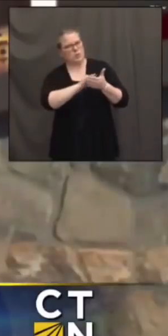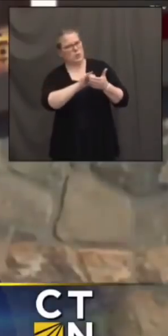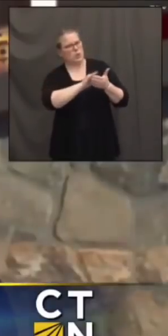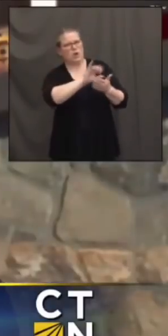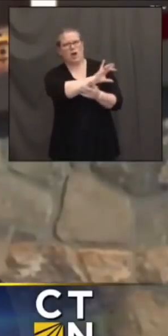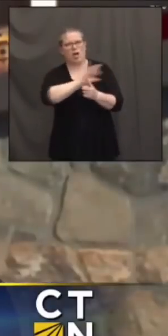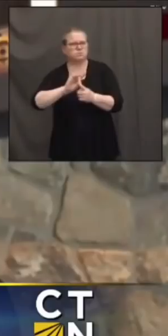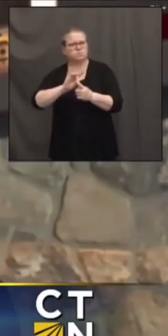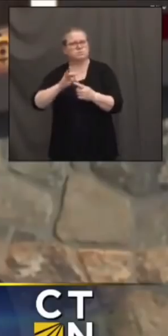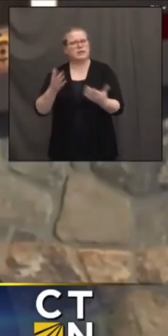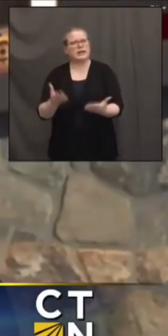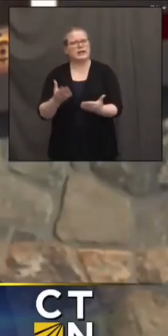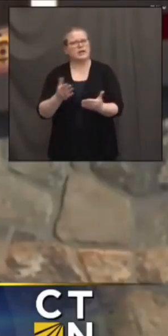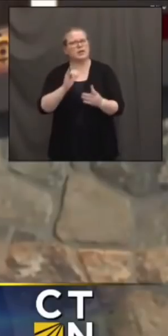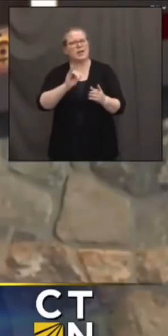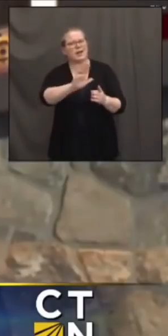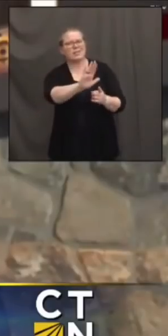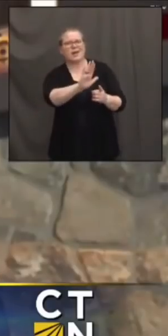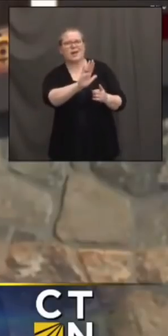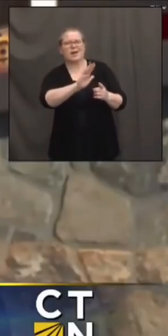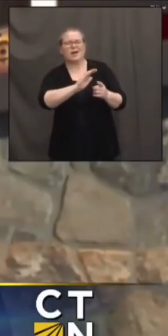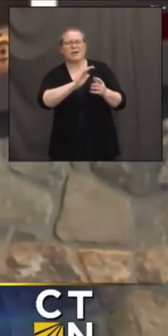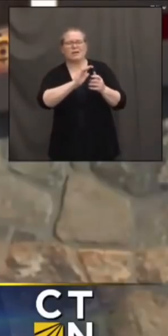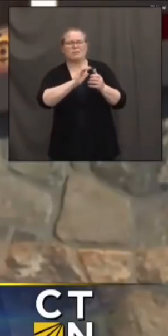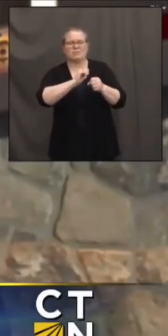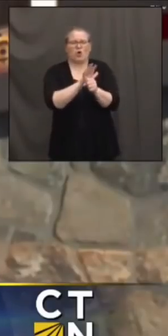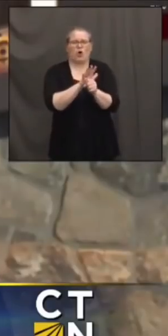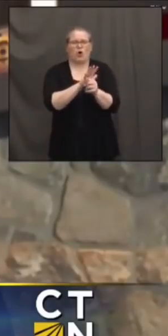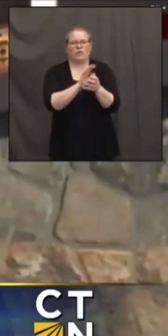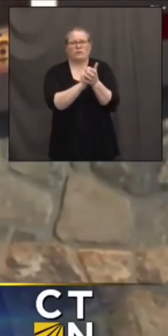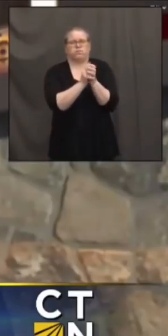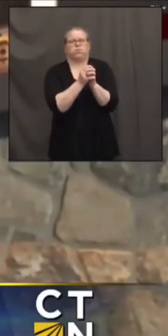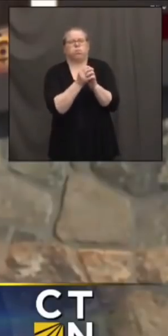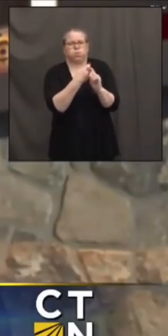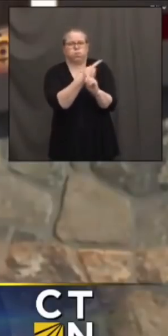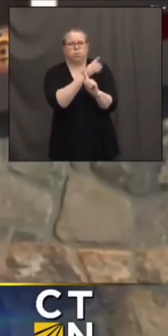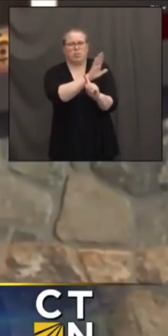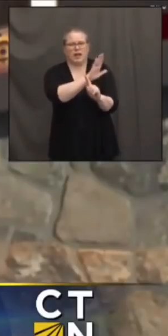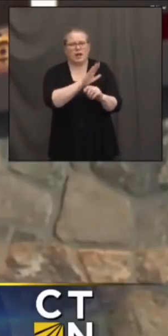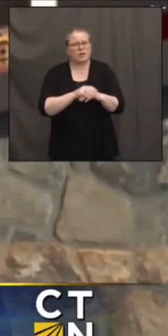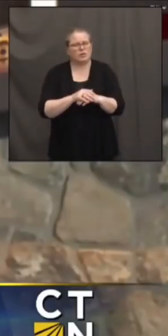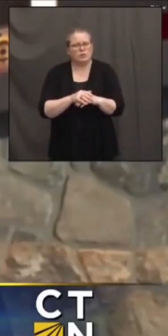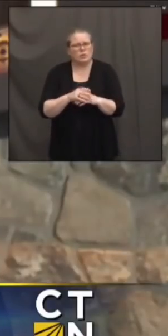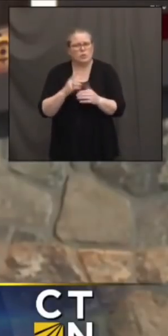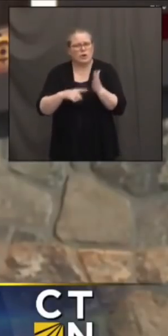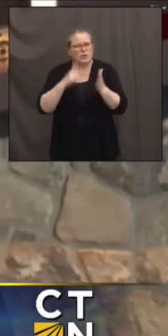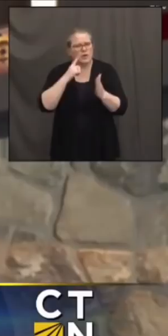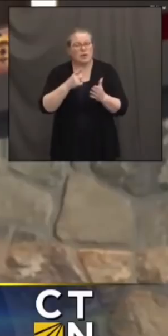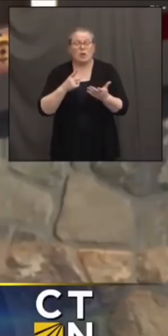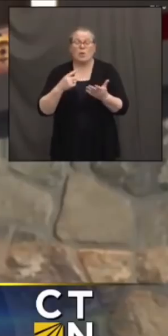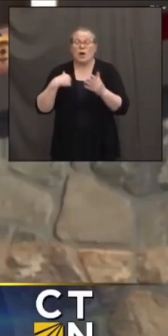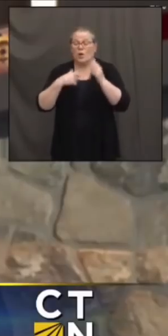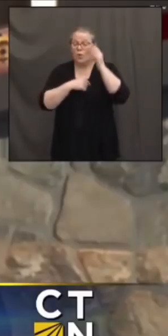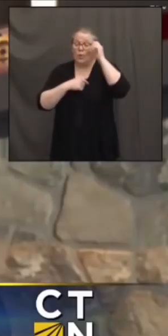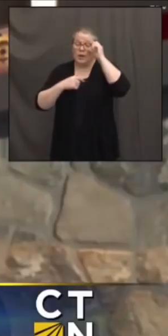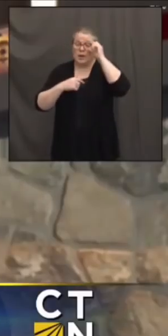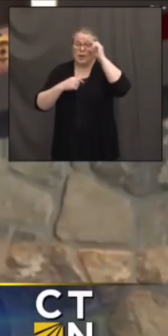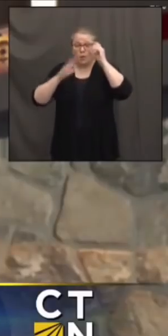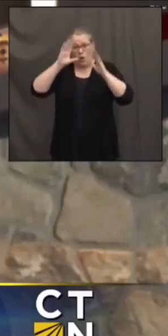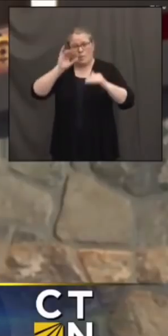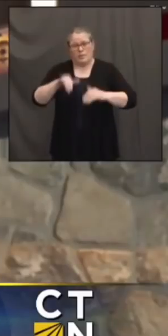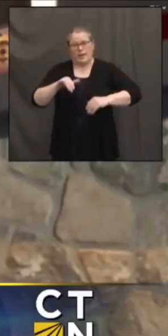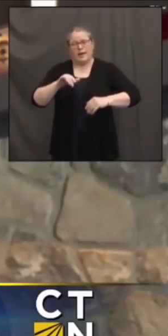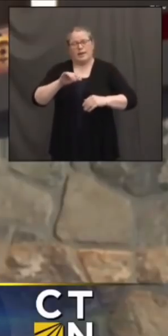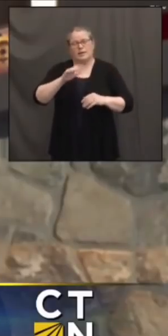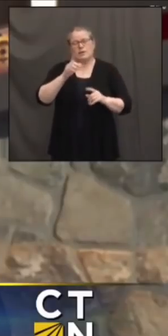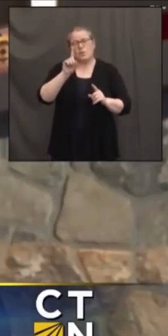I think that there were a lot of us who were saying that we thought, and frankly, we hoped that the B117 would outcompete 1526, which is that New York variant.